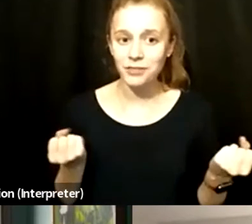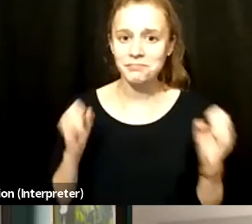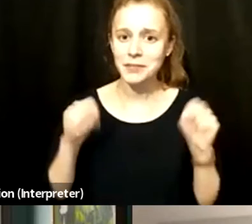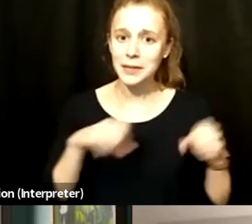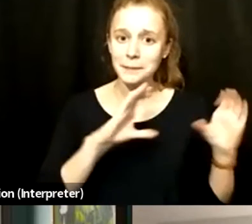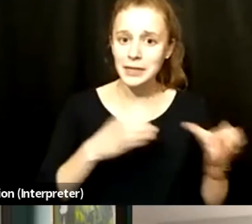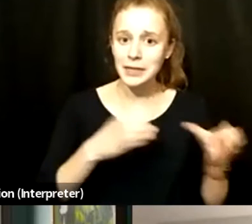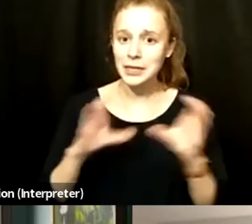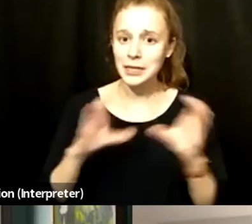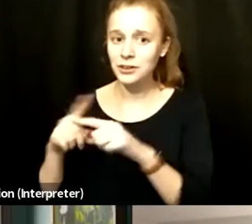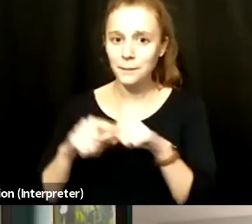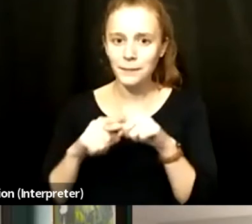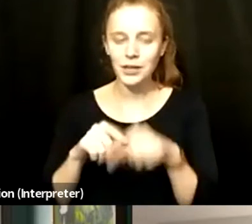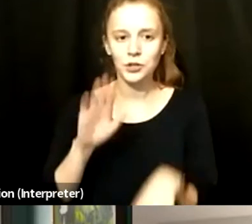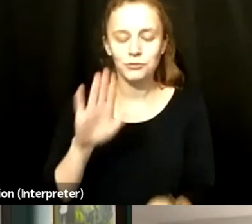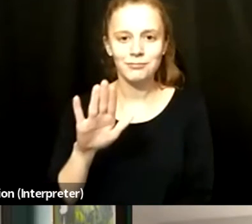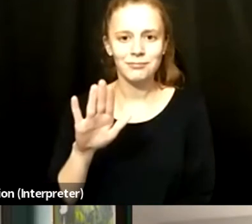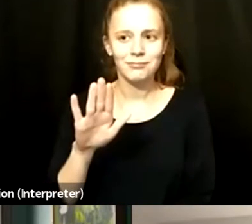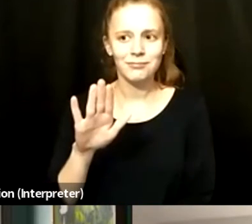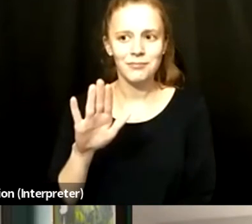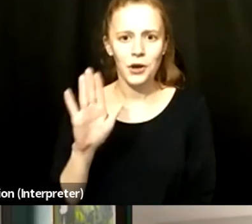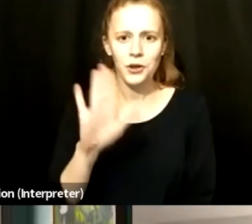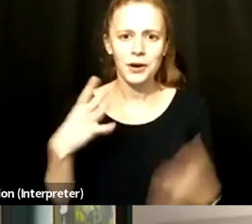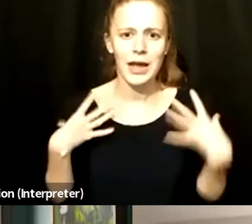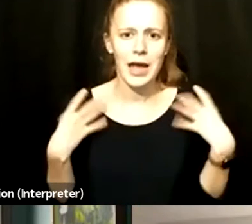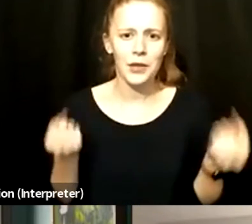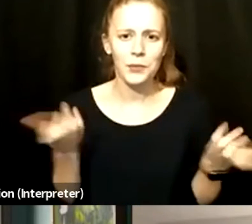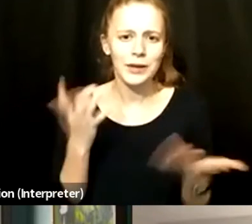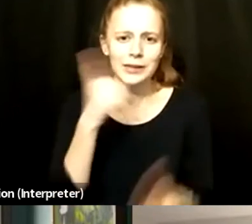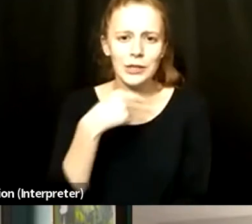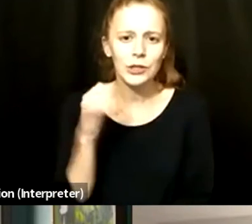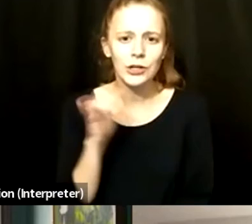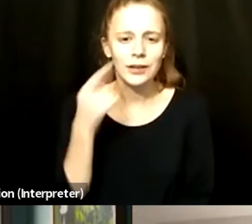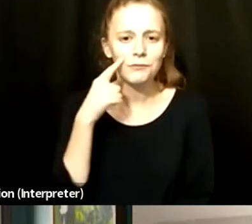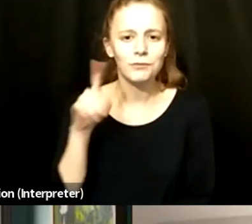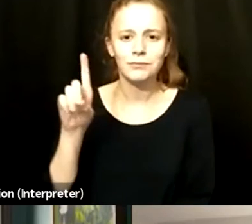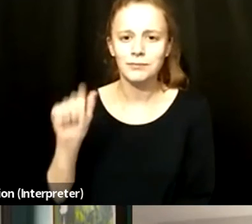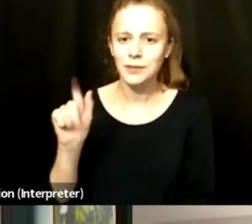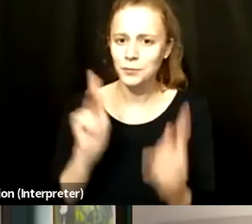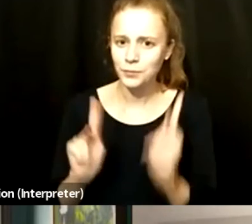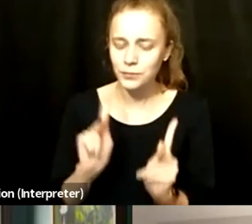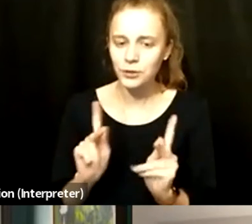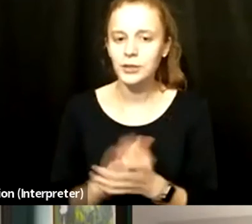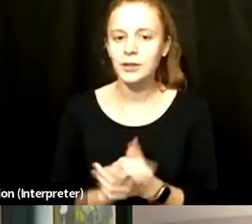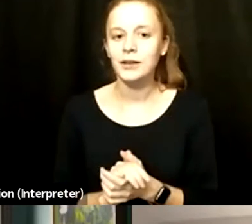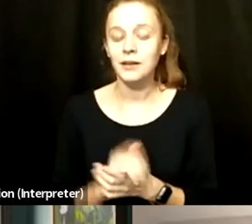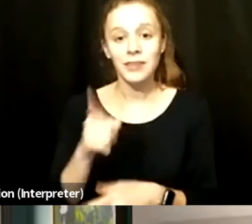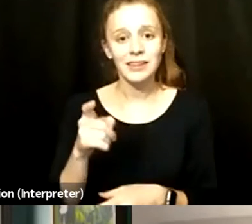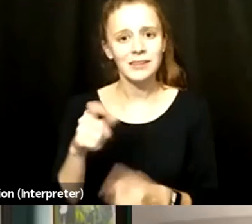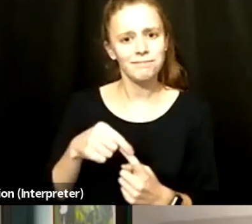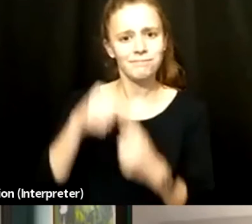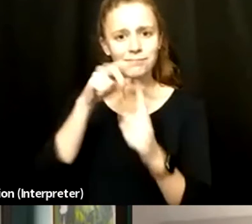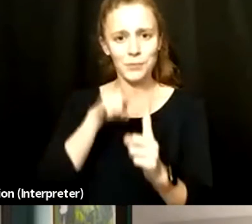health even mean and look like for a person with a disability? So I think that is a really great perspective, that is not talked